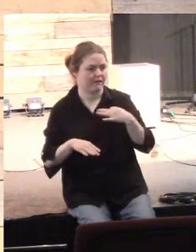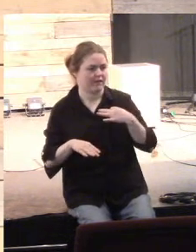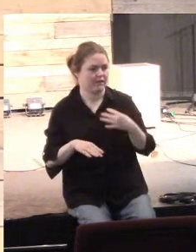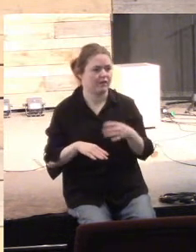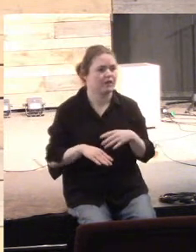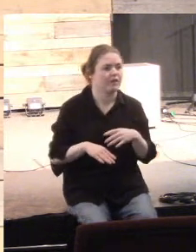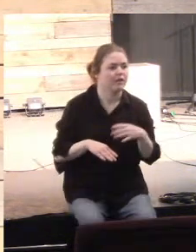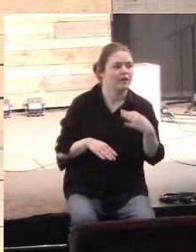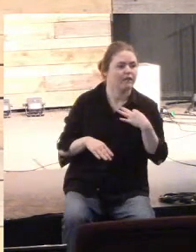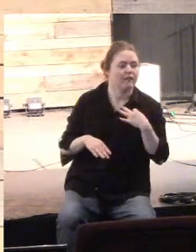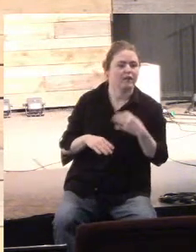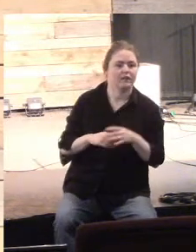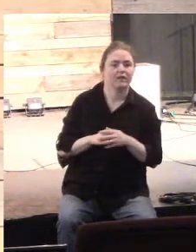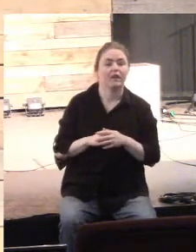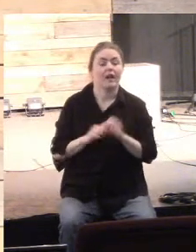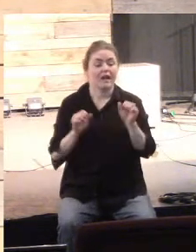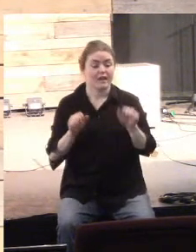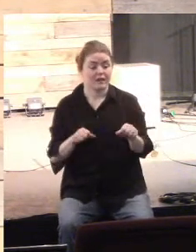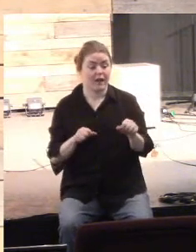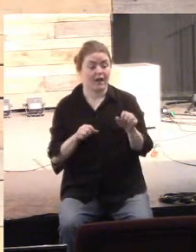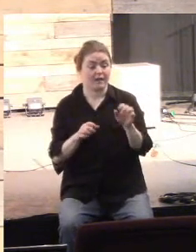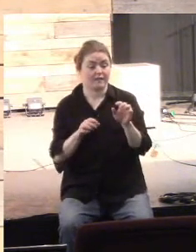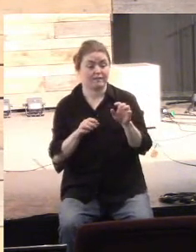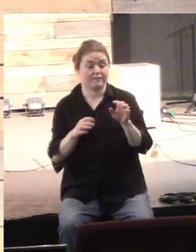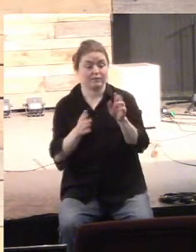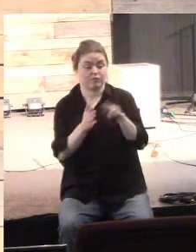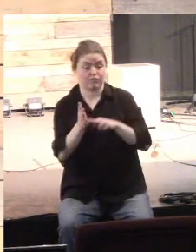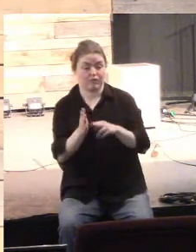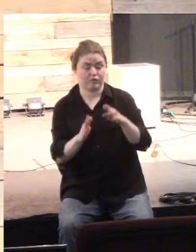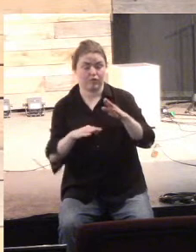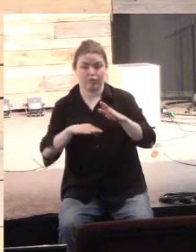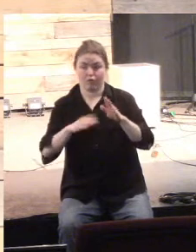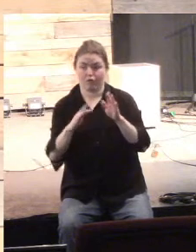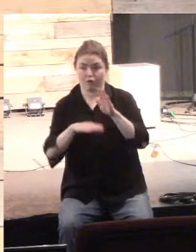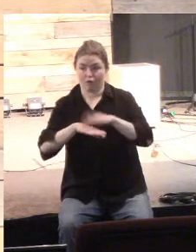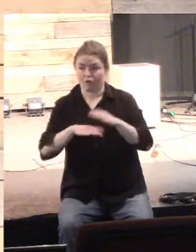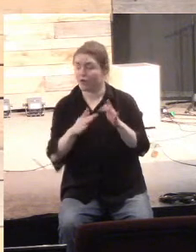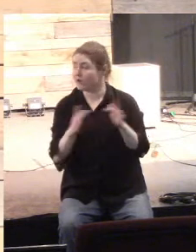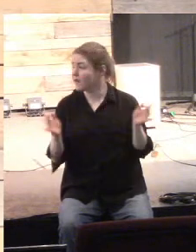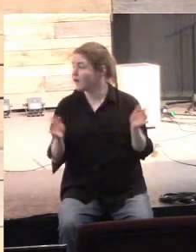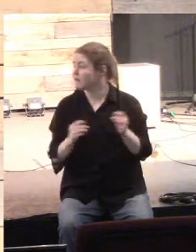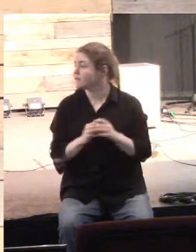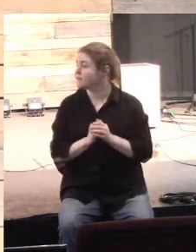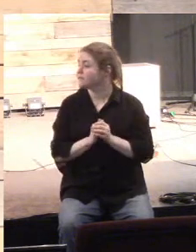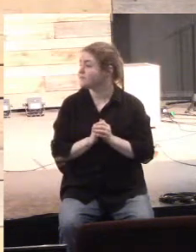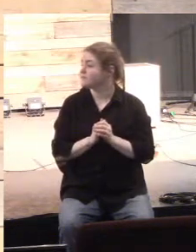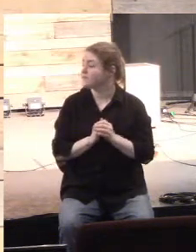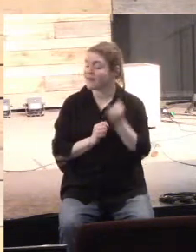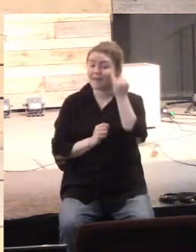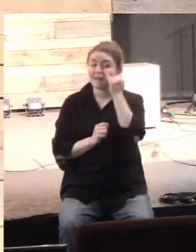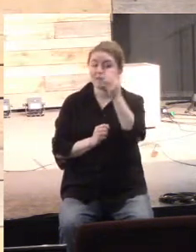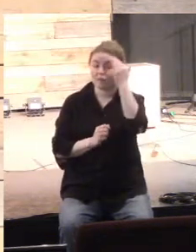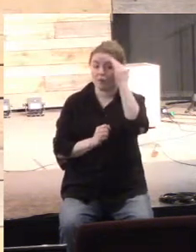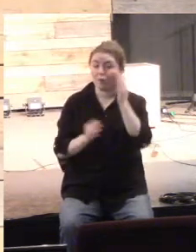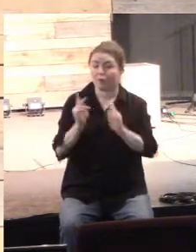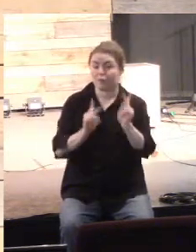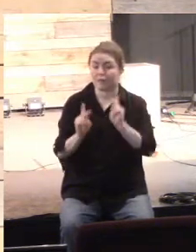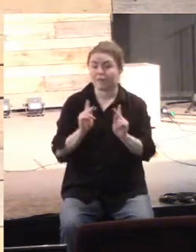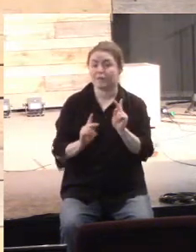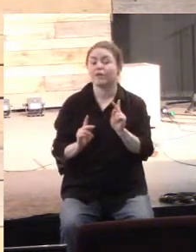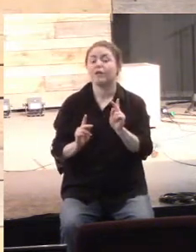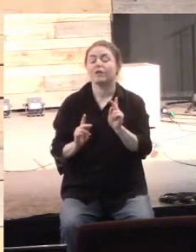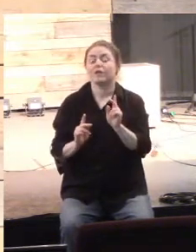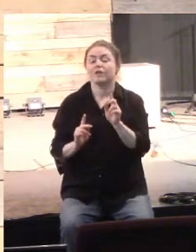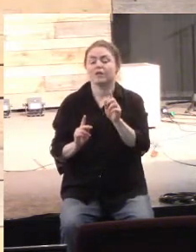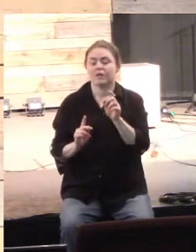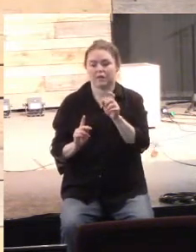hopewww.gatewaycitychurch.info to register if you'd like to volunteer. And if you know somebody who needs food, we do not require any kind of proof of